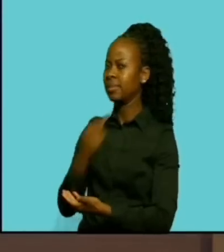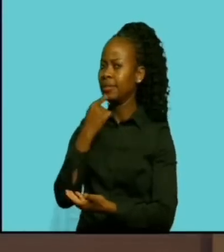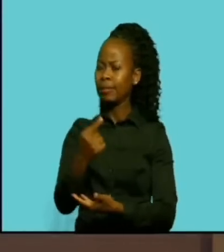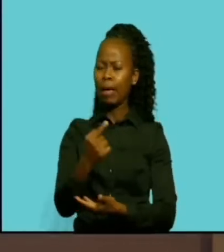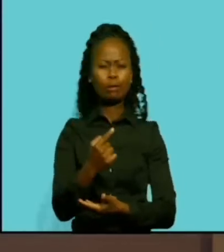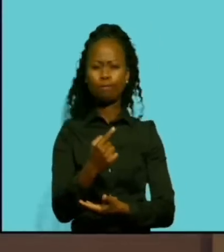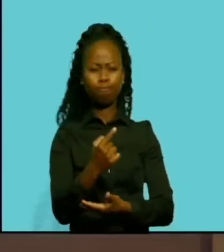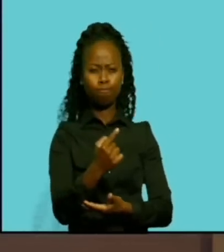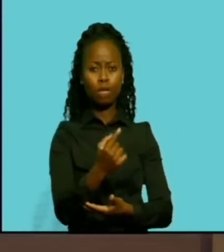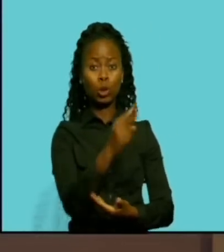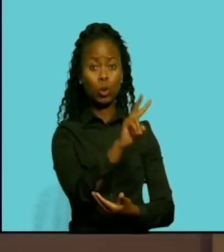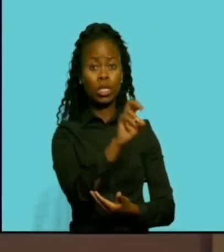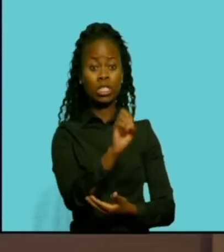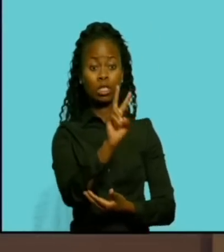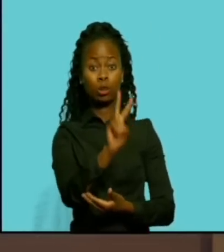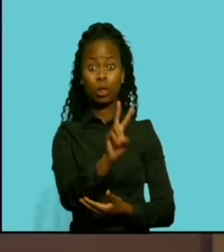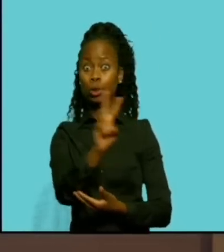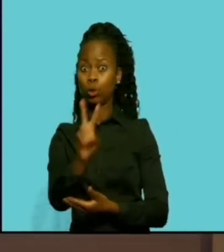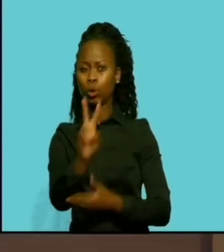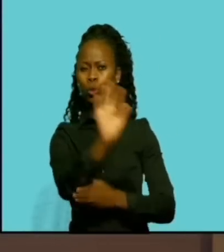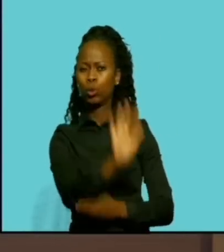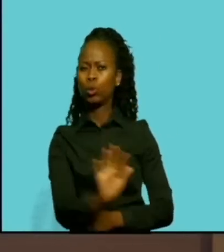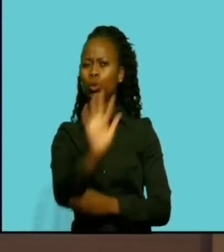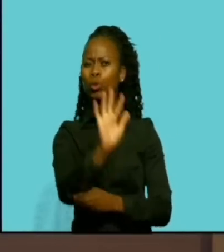to 3.6%.